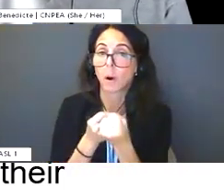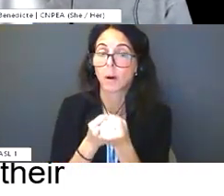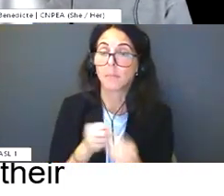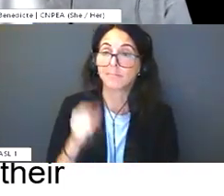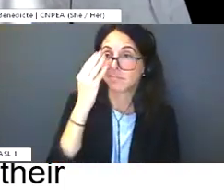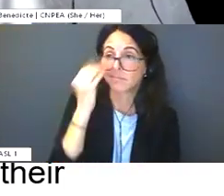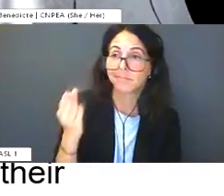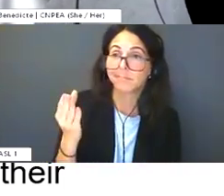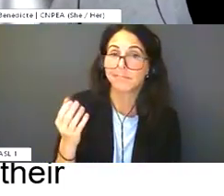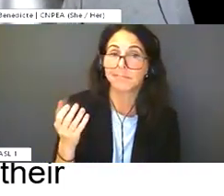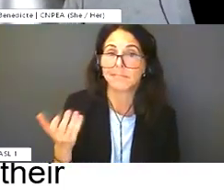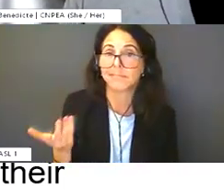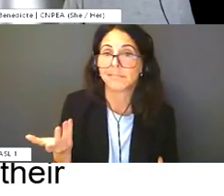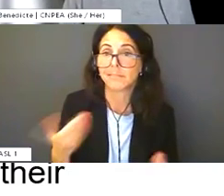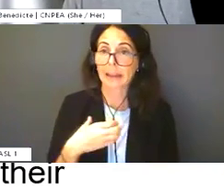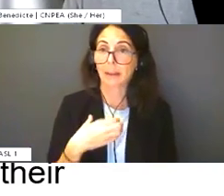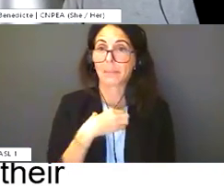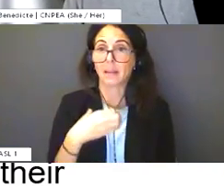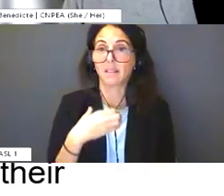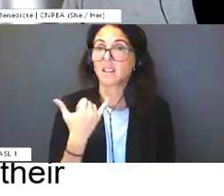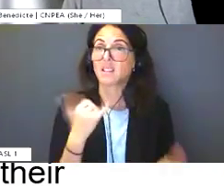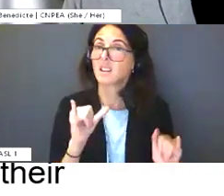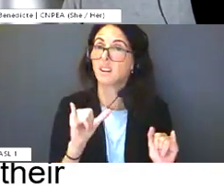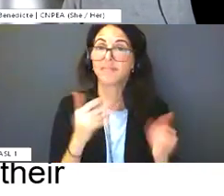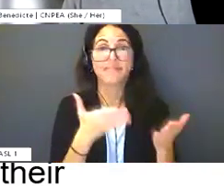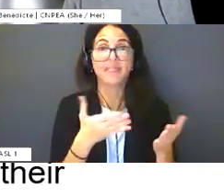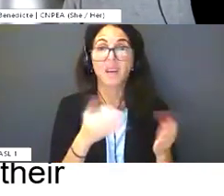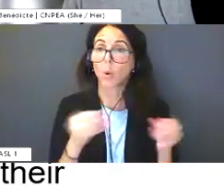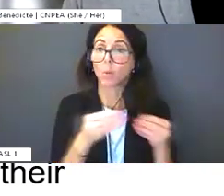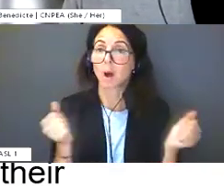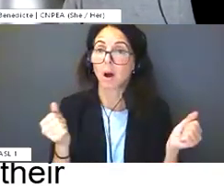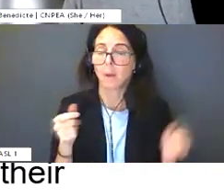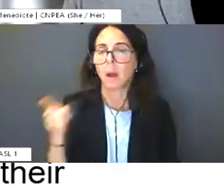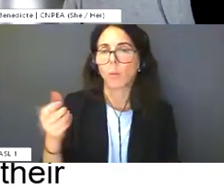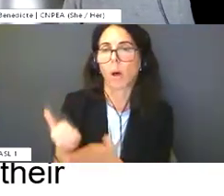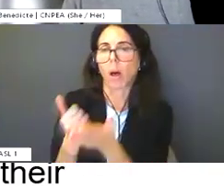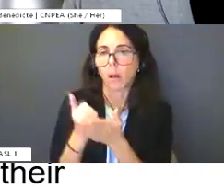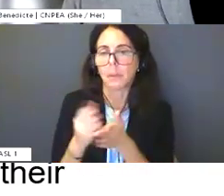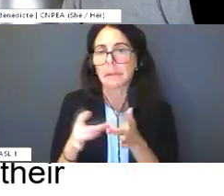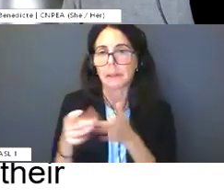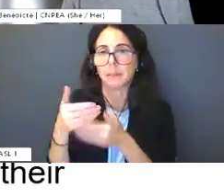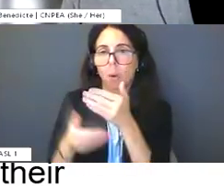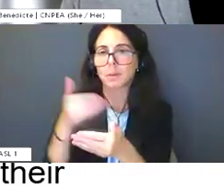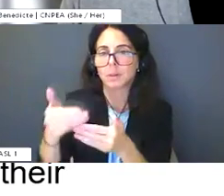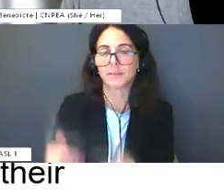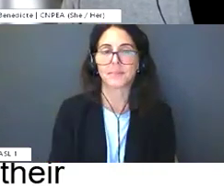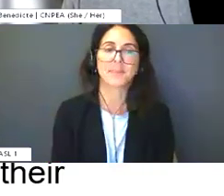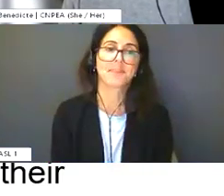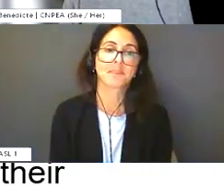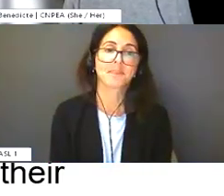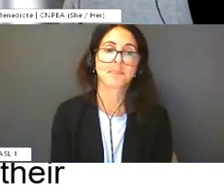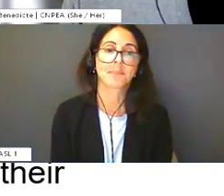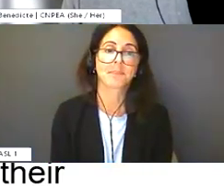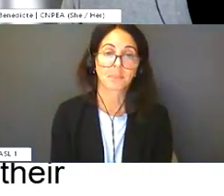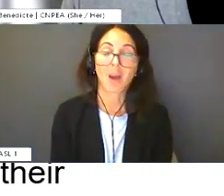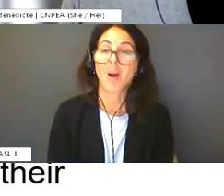what your complaint wasn't resolved, and they can help walk you through that process as well. And also,